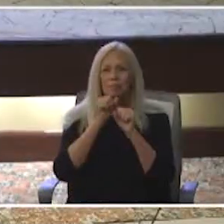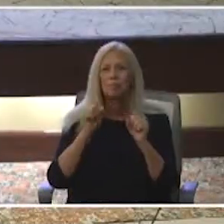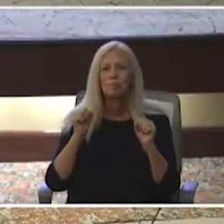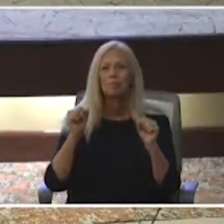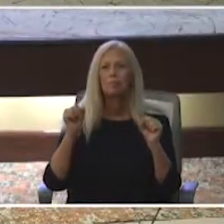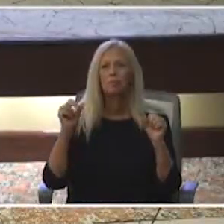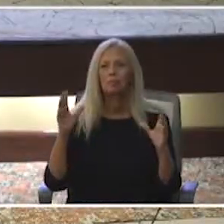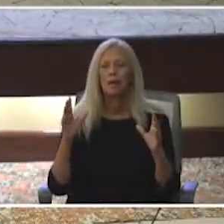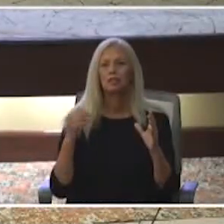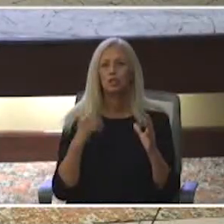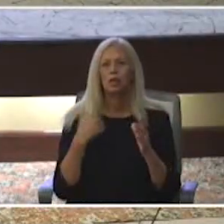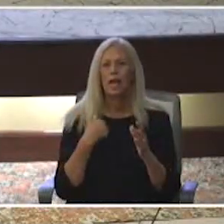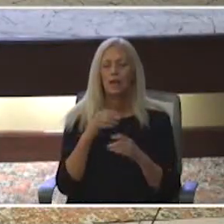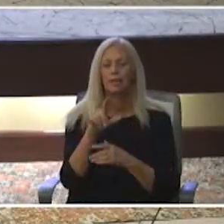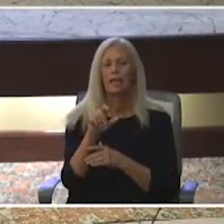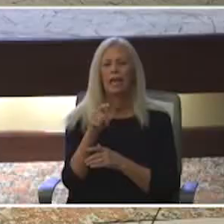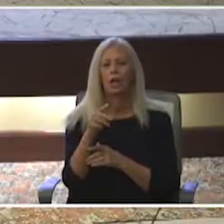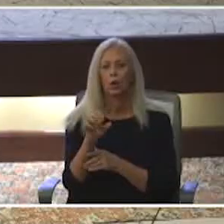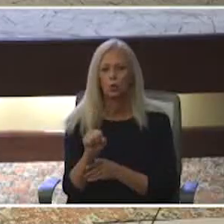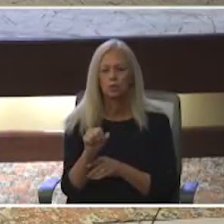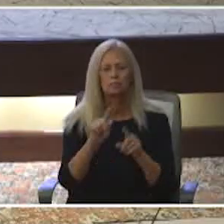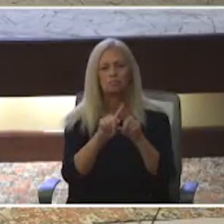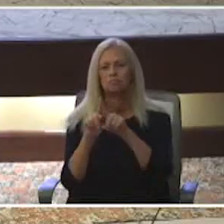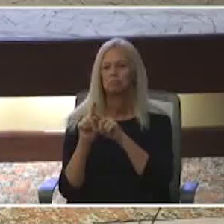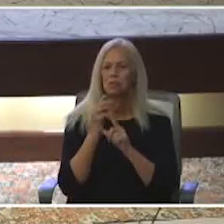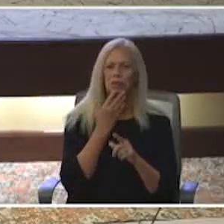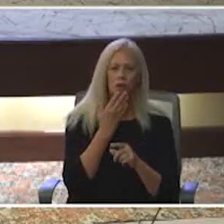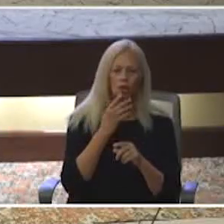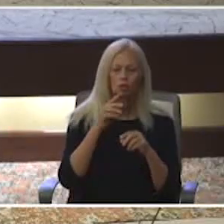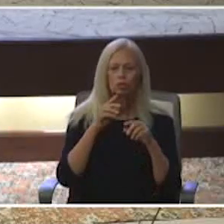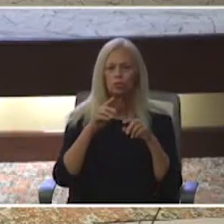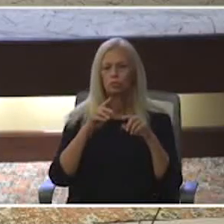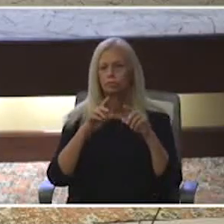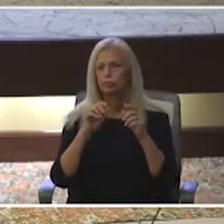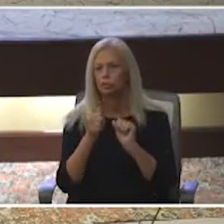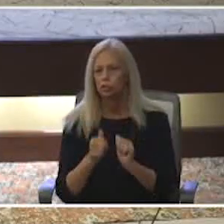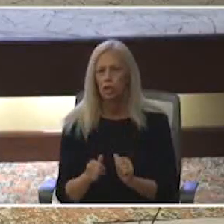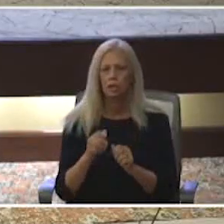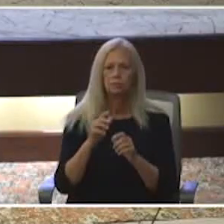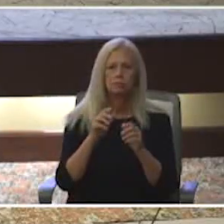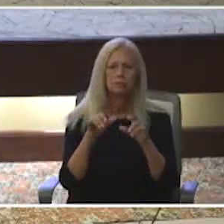of Legos, many different colors, shapes, sizes, and you're